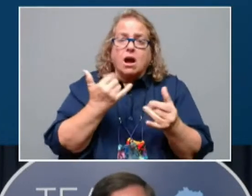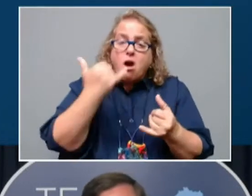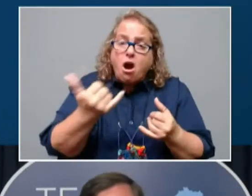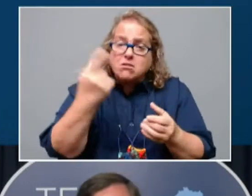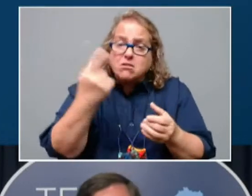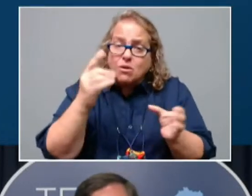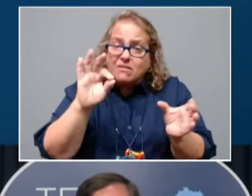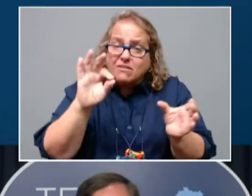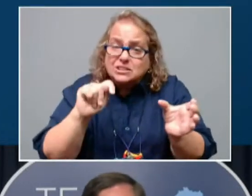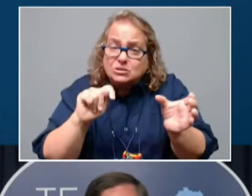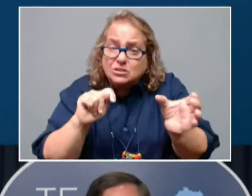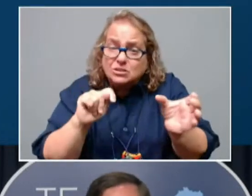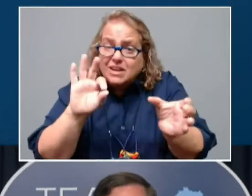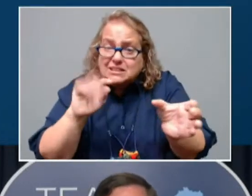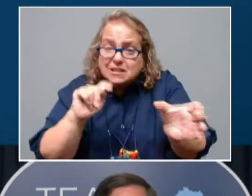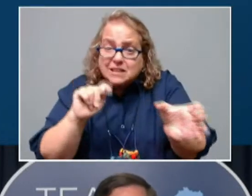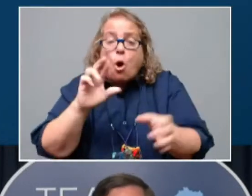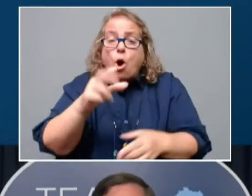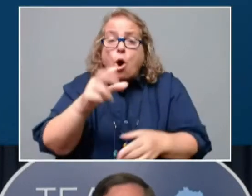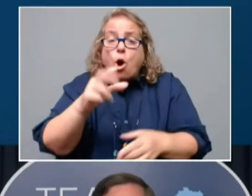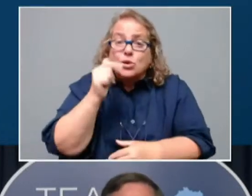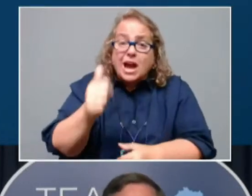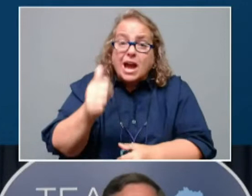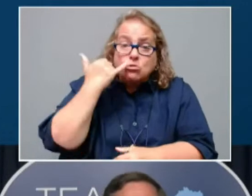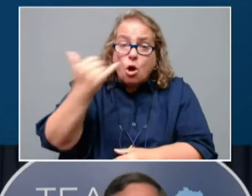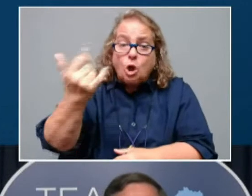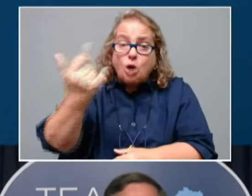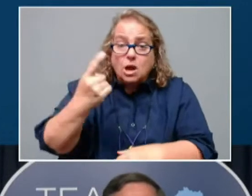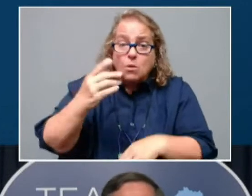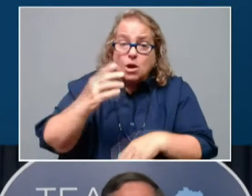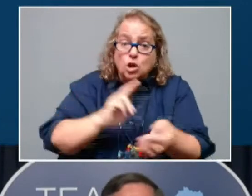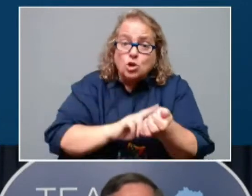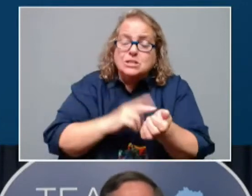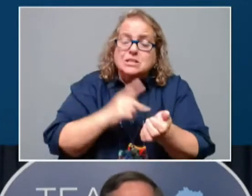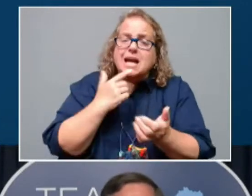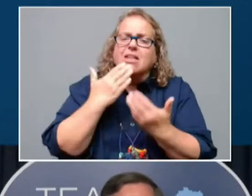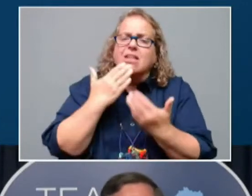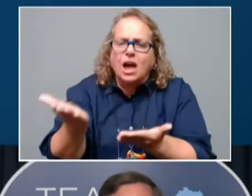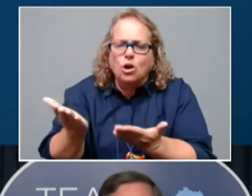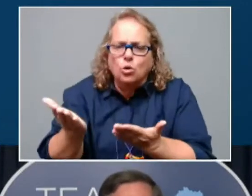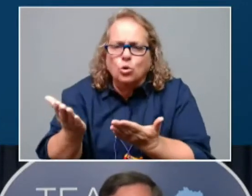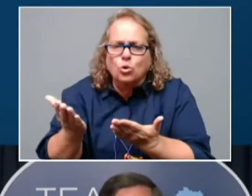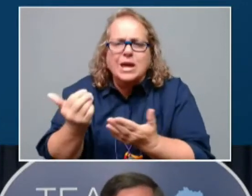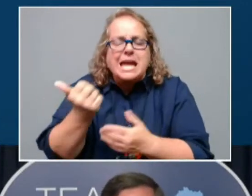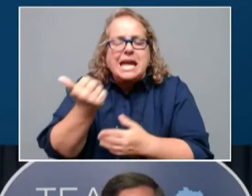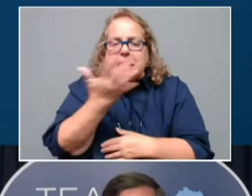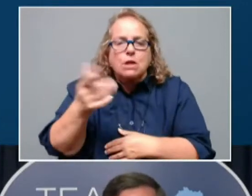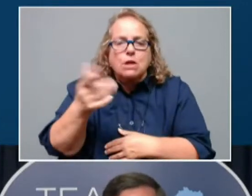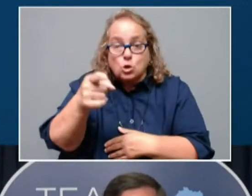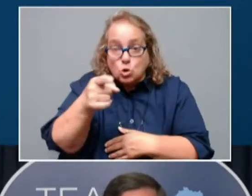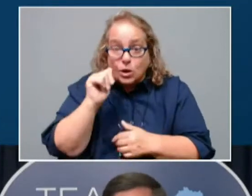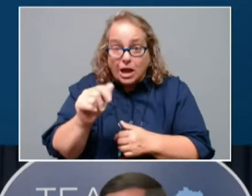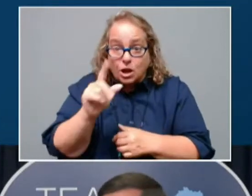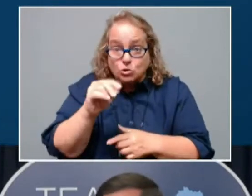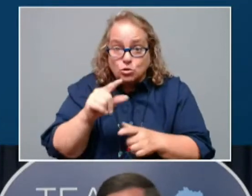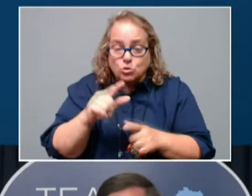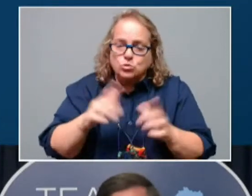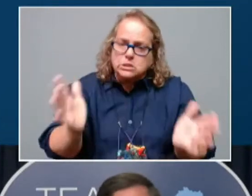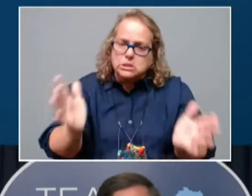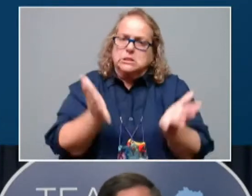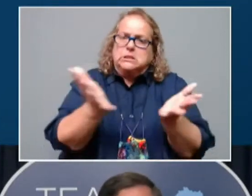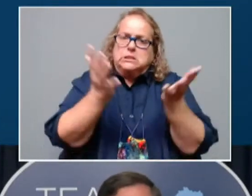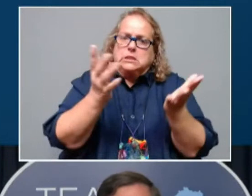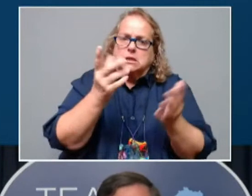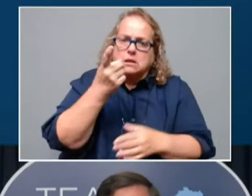front lines and just telling them thank you. Anything that you can do to lift up these folks. I mean, they've been fighting a war